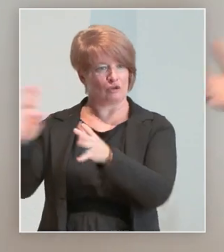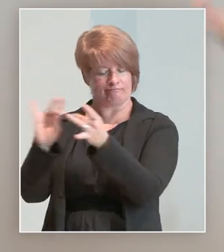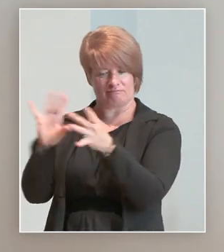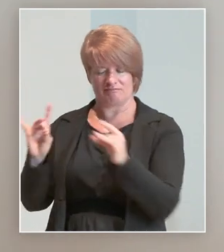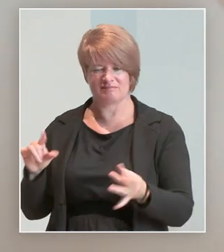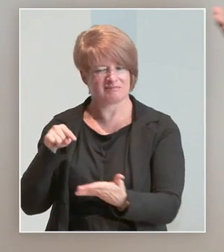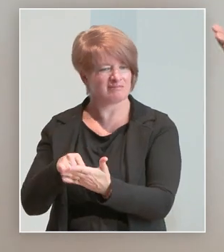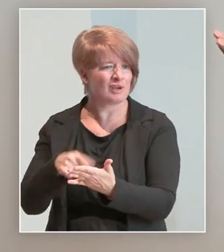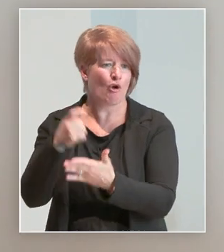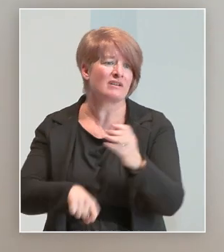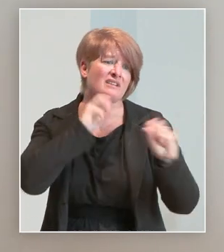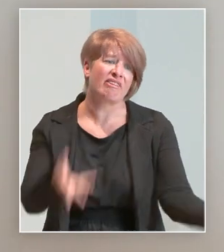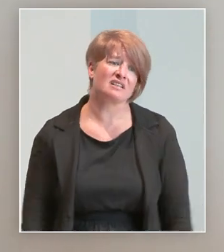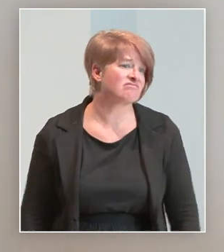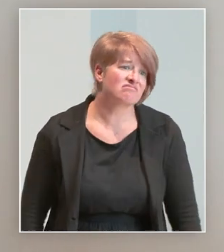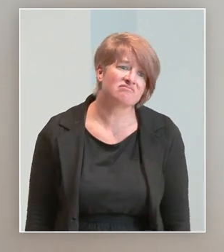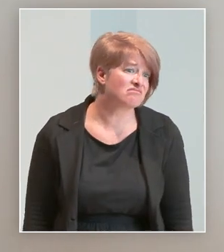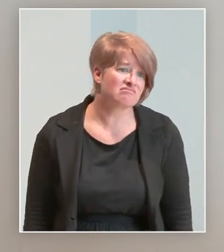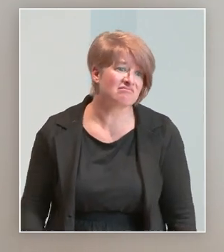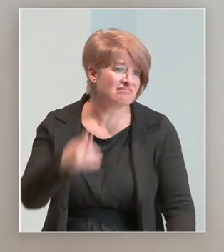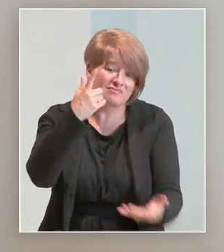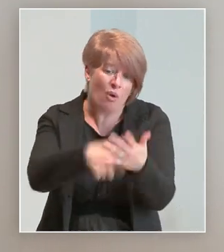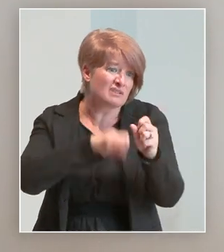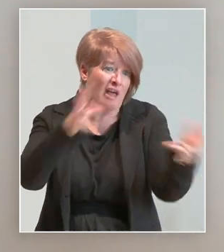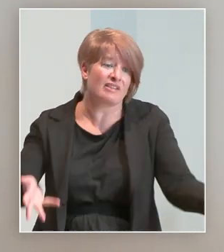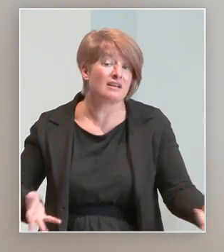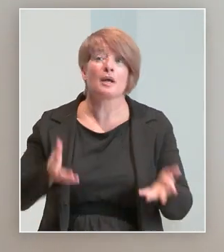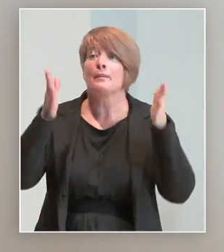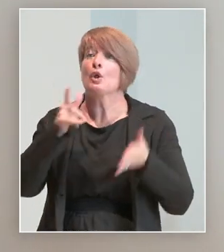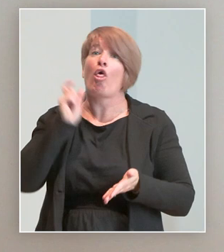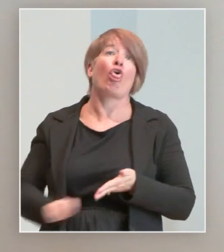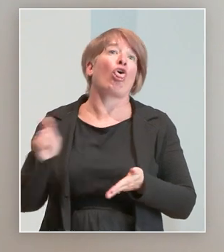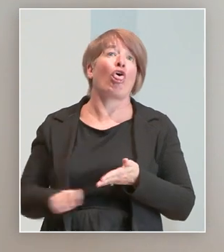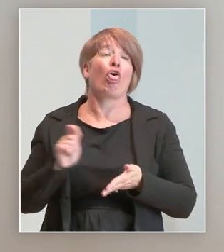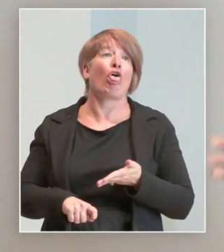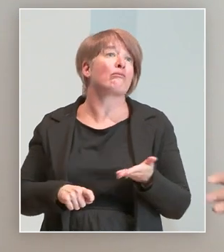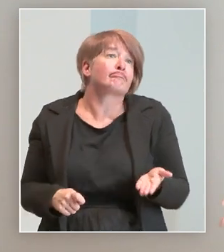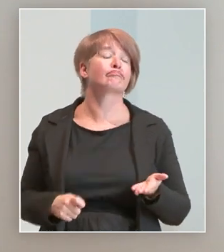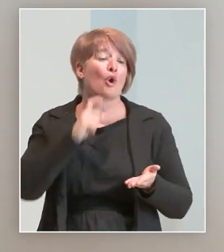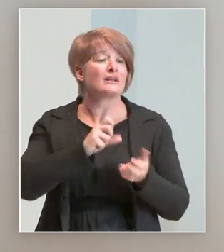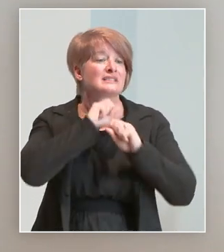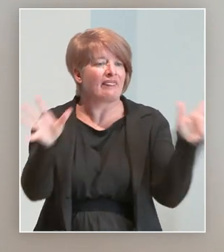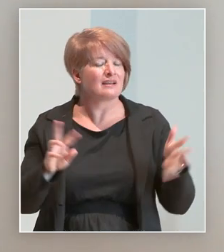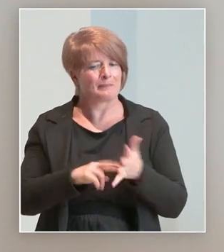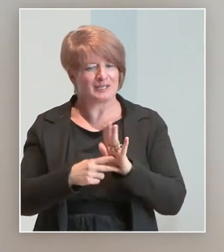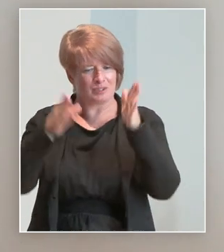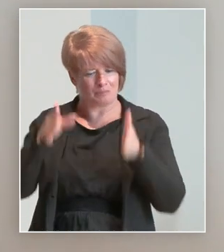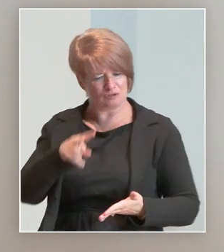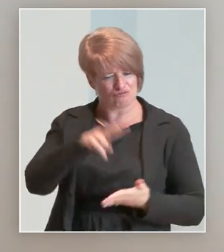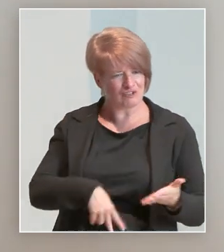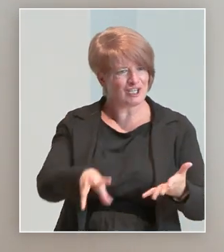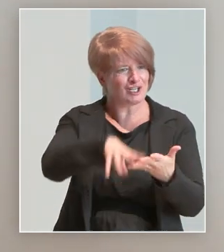of work costs nothing. And because it costs nothing to the maker of this work, the one receiving it gains